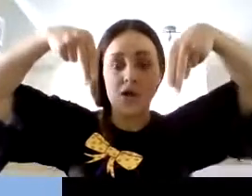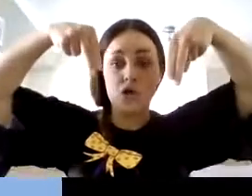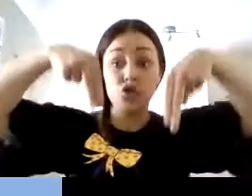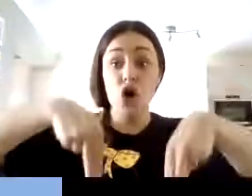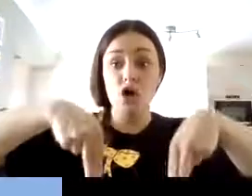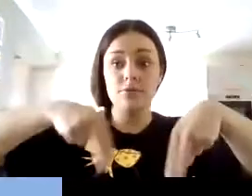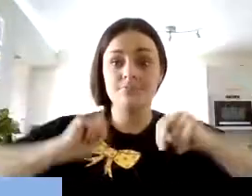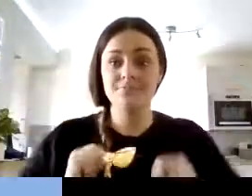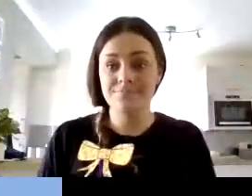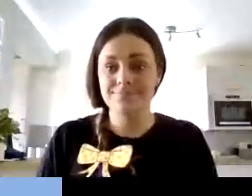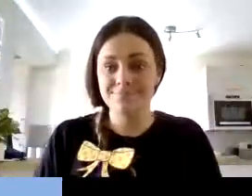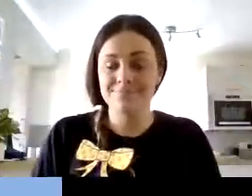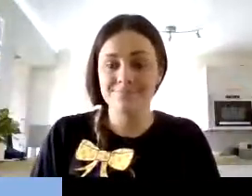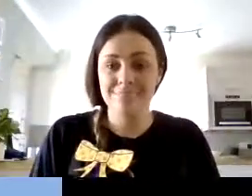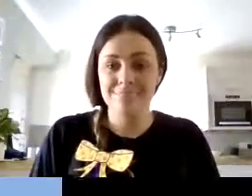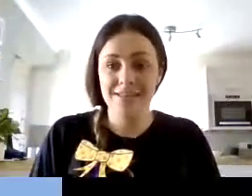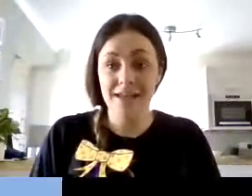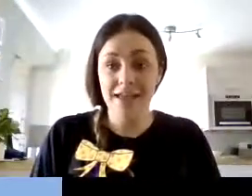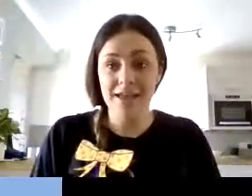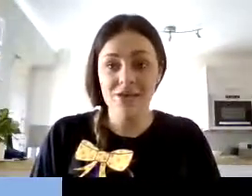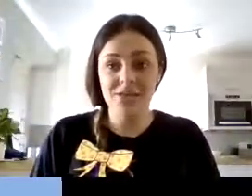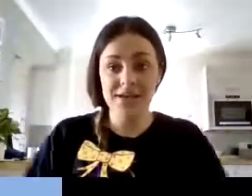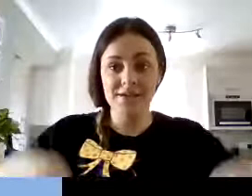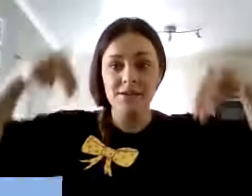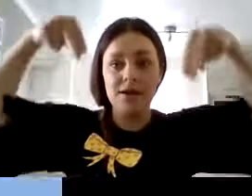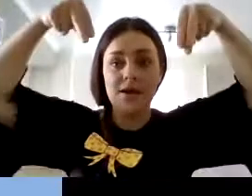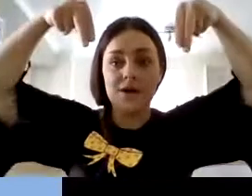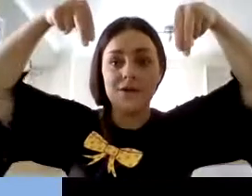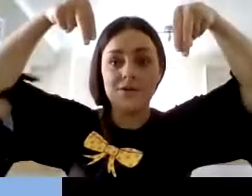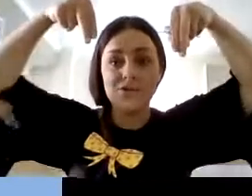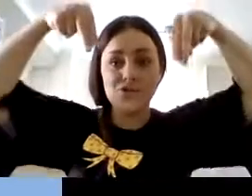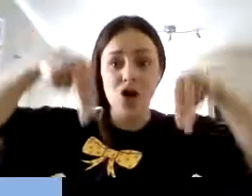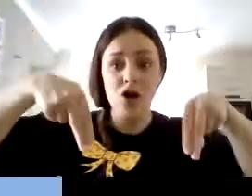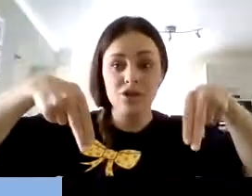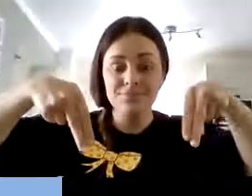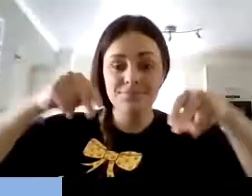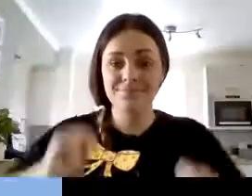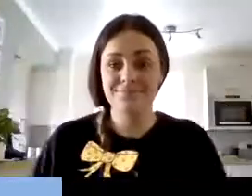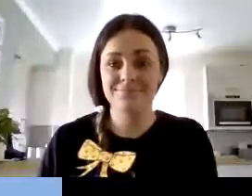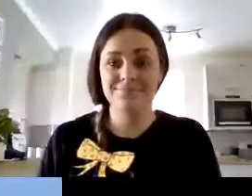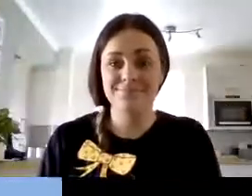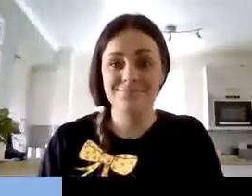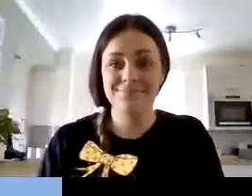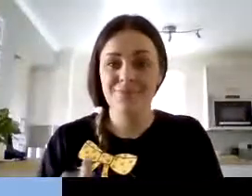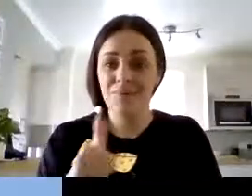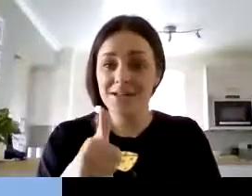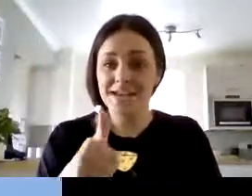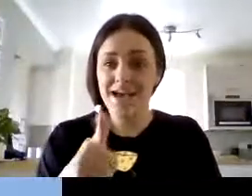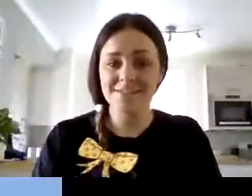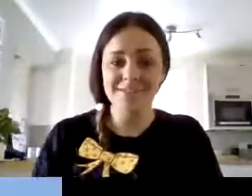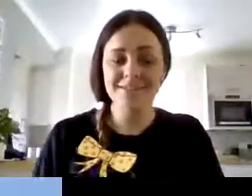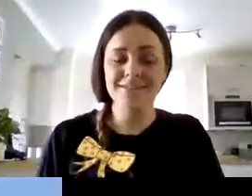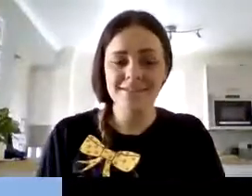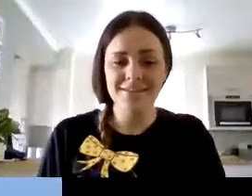ready? Dog. Okay, your turn. Dog.